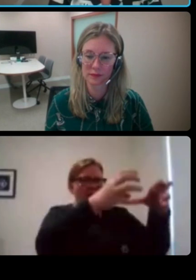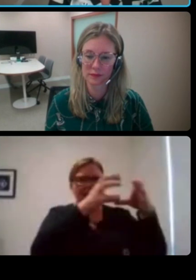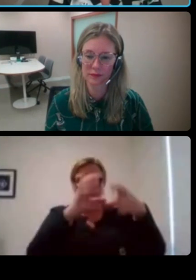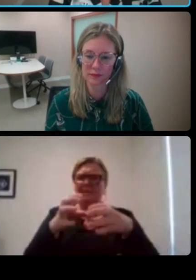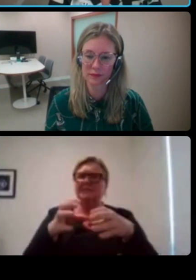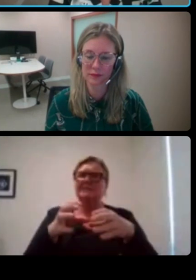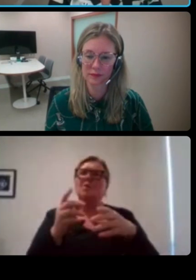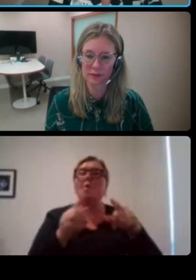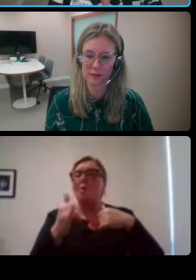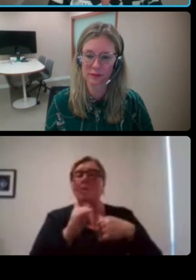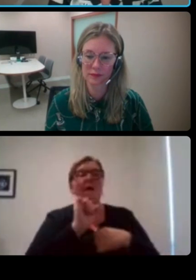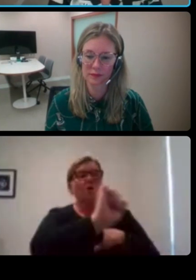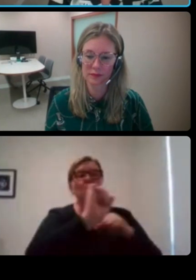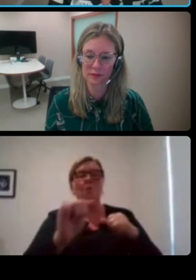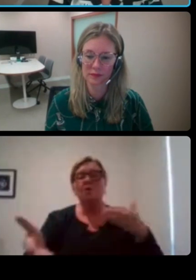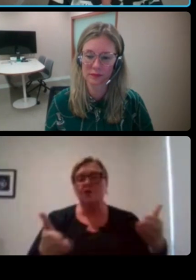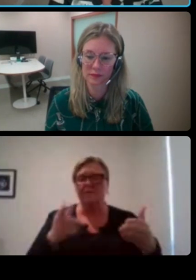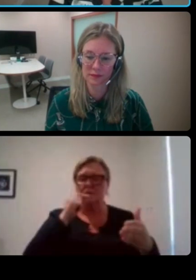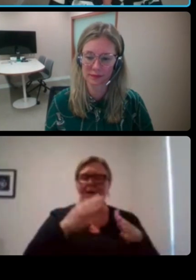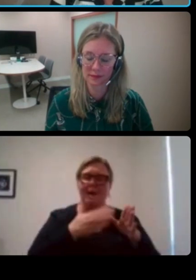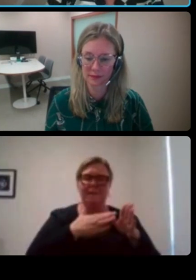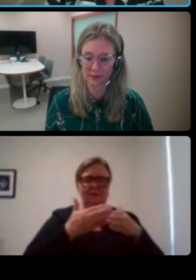provide. We're very happy to respond.